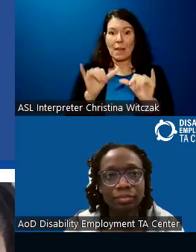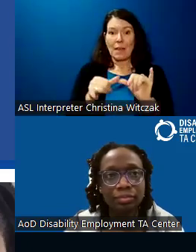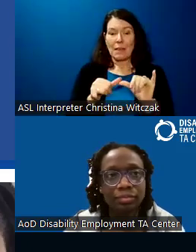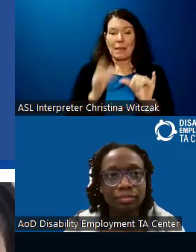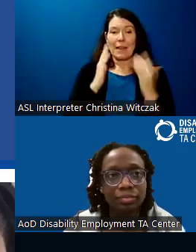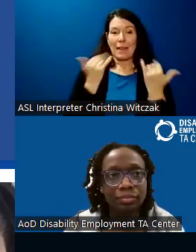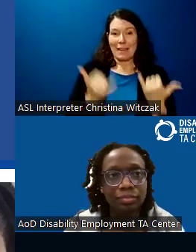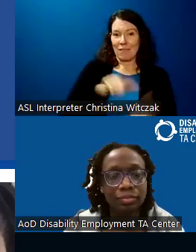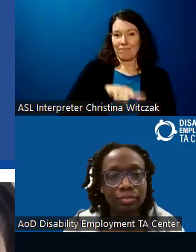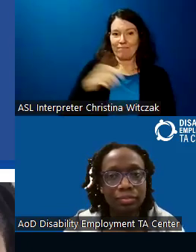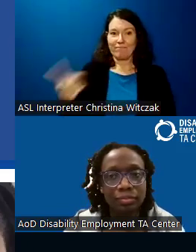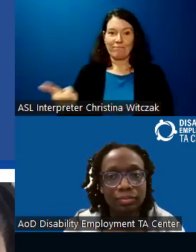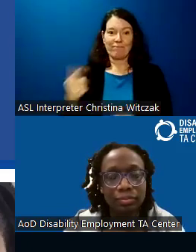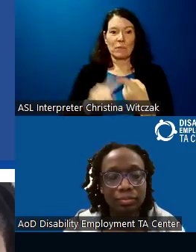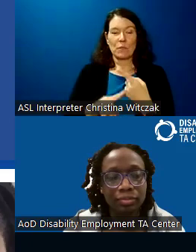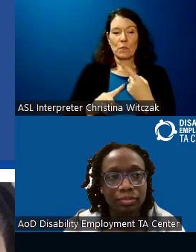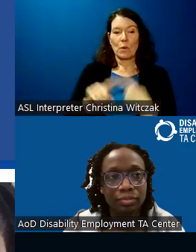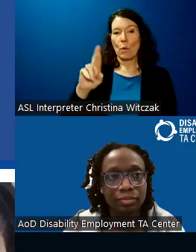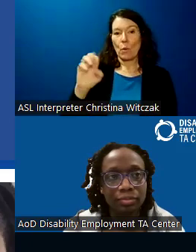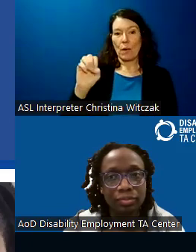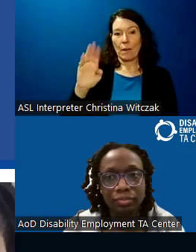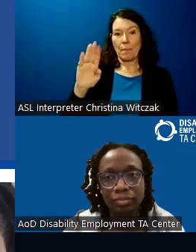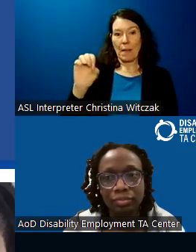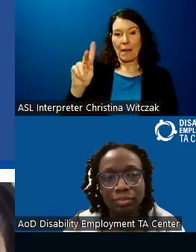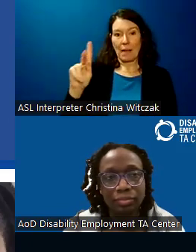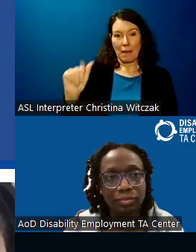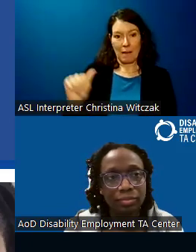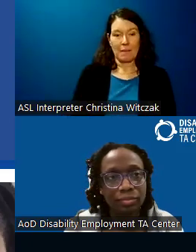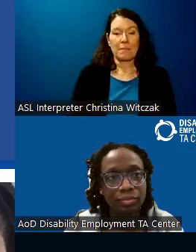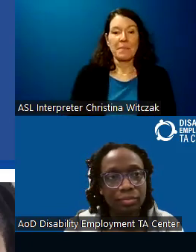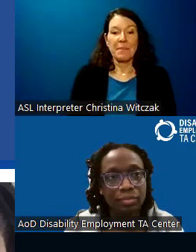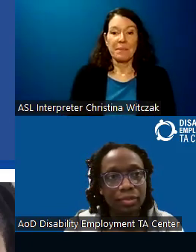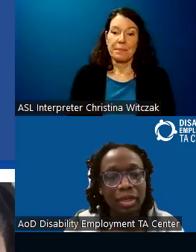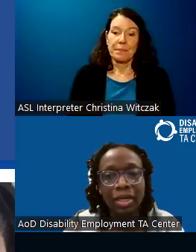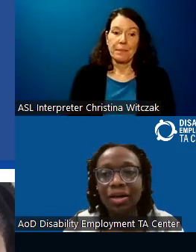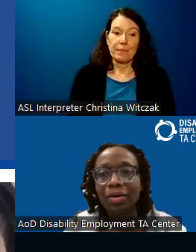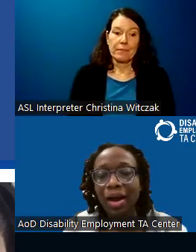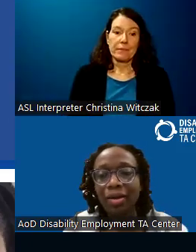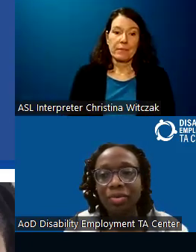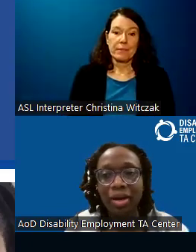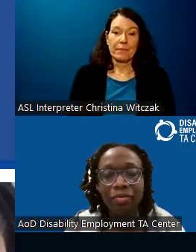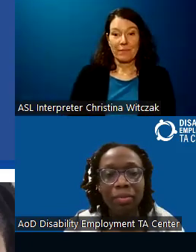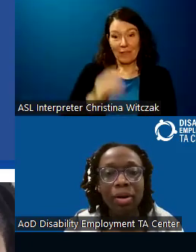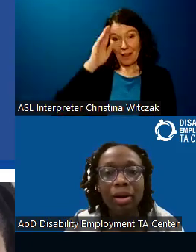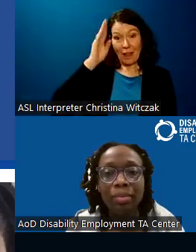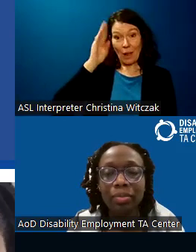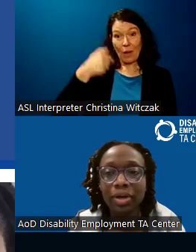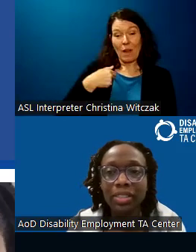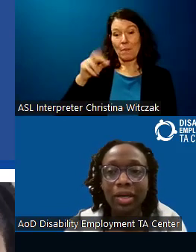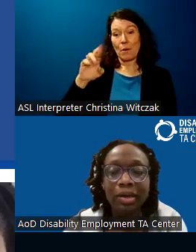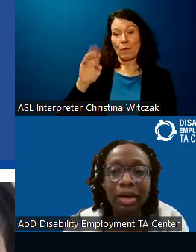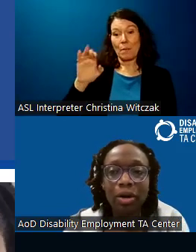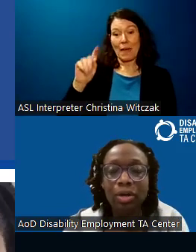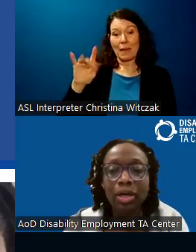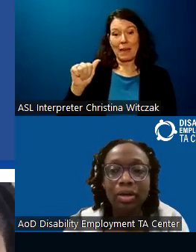turn it over to my colleague, Rebecca, to introduce herself. Hello, I am Rebecca from Pong. I'm